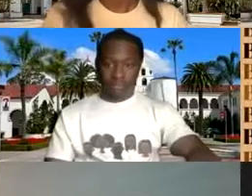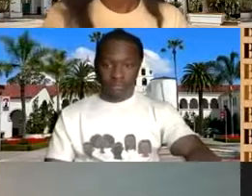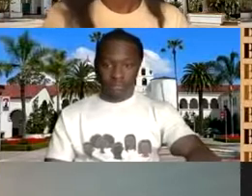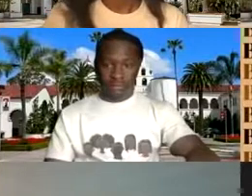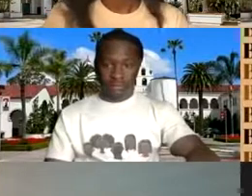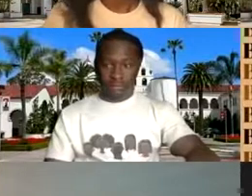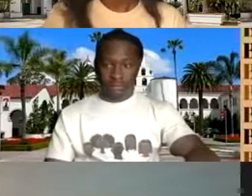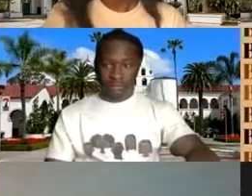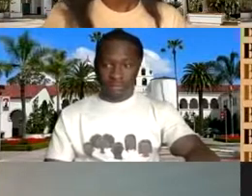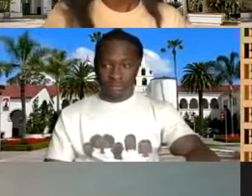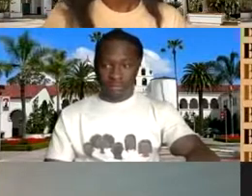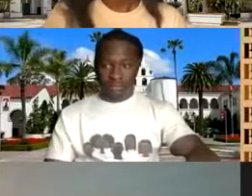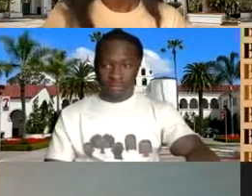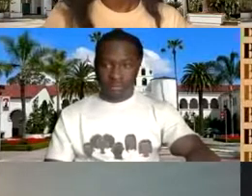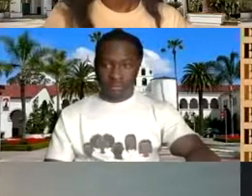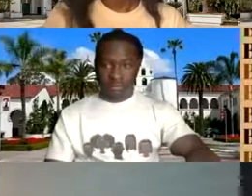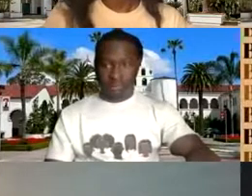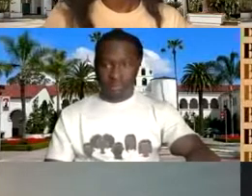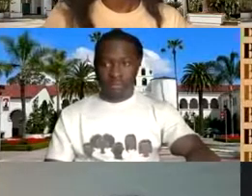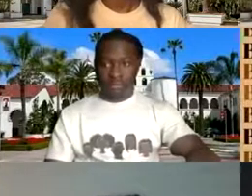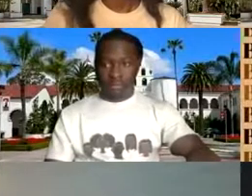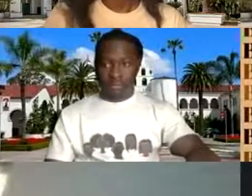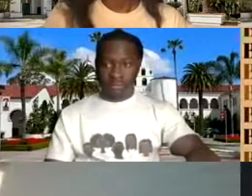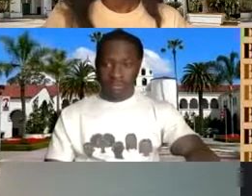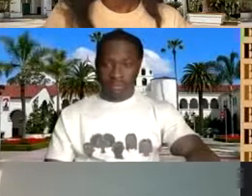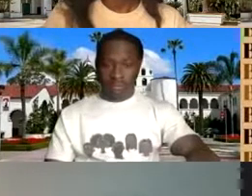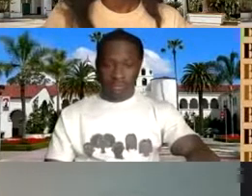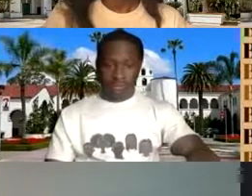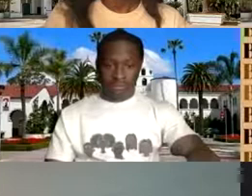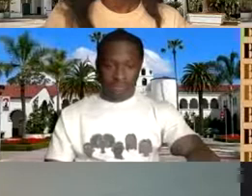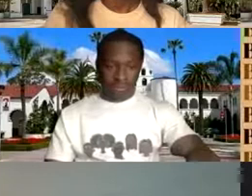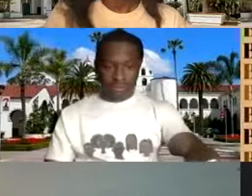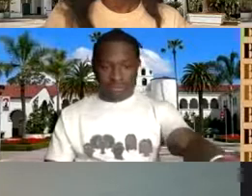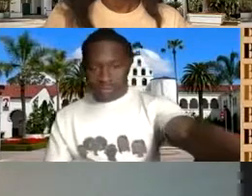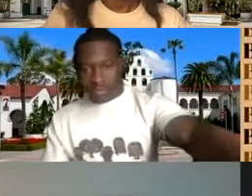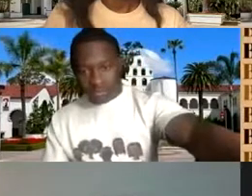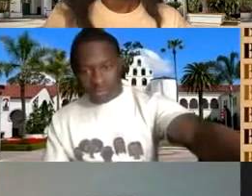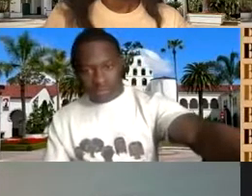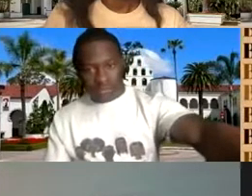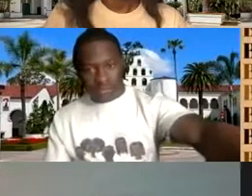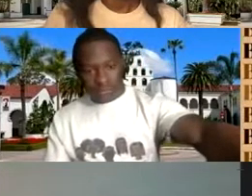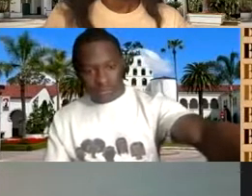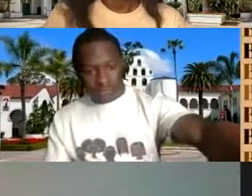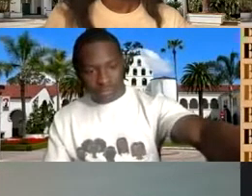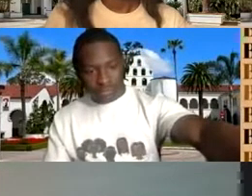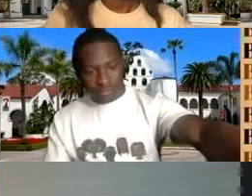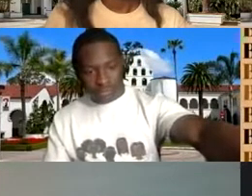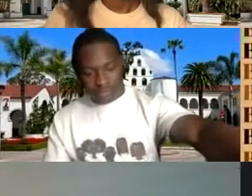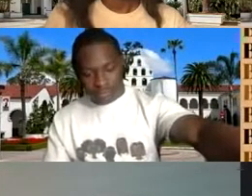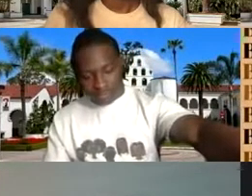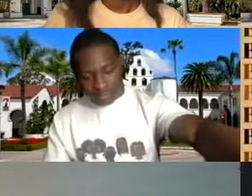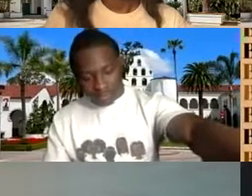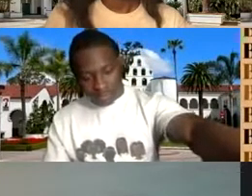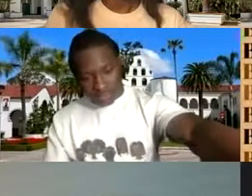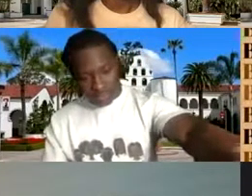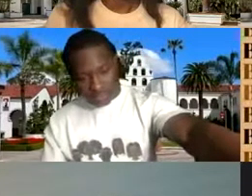about programs like that that could prepare you for school. So then no, they're not prepared at all. You come to college and it's a complete